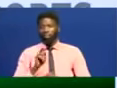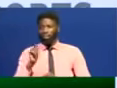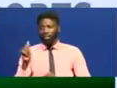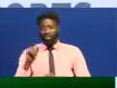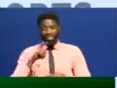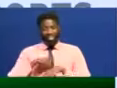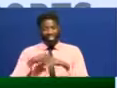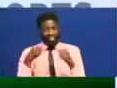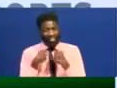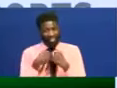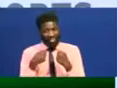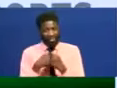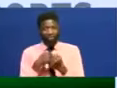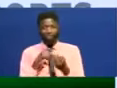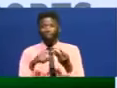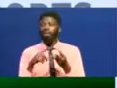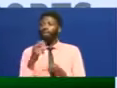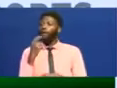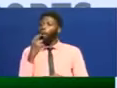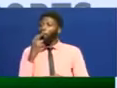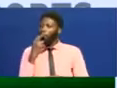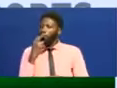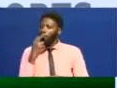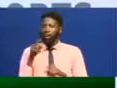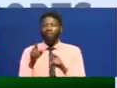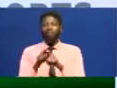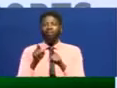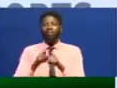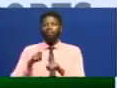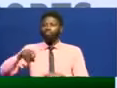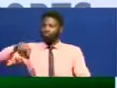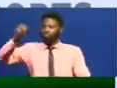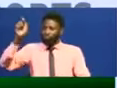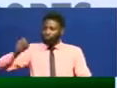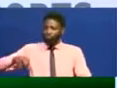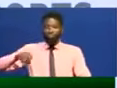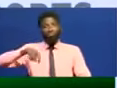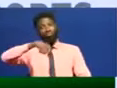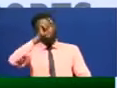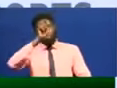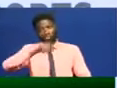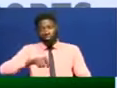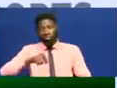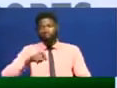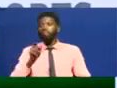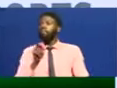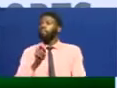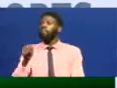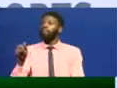During that game, there is a referee and assistant referees, the people you call linemen. They are paid.